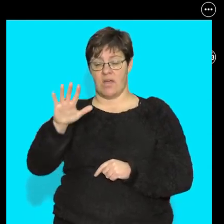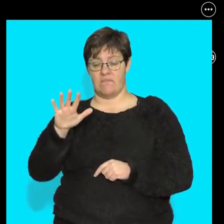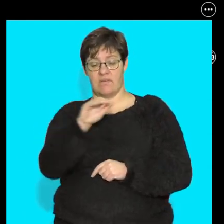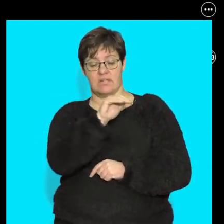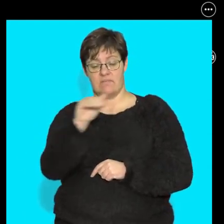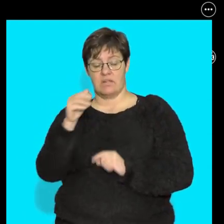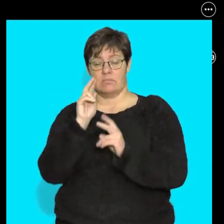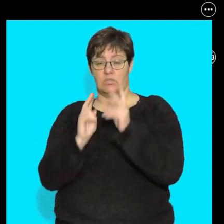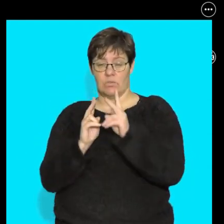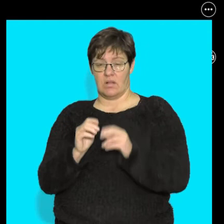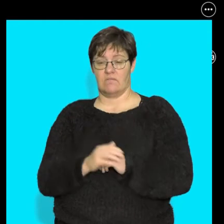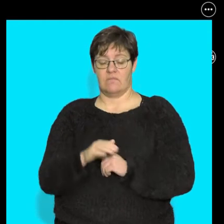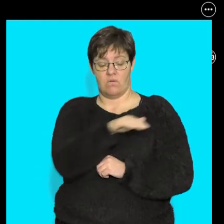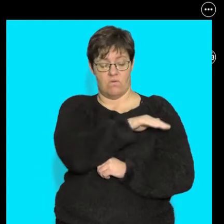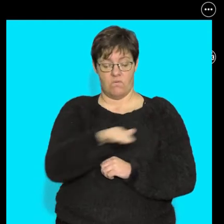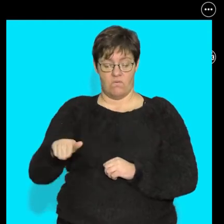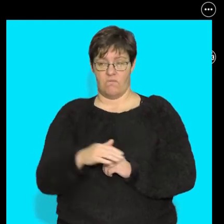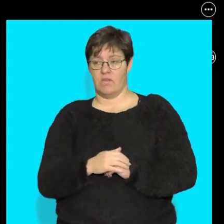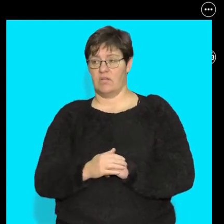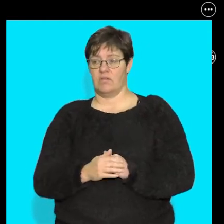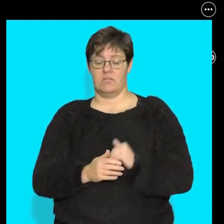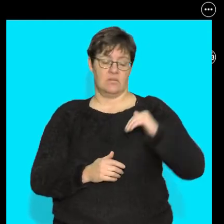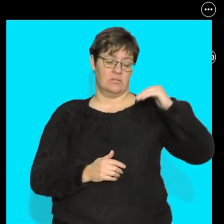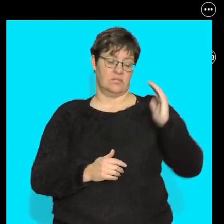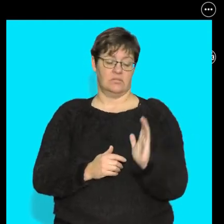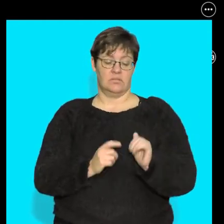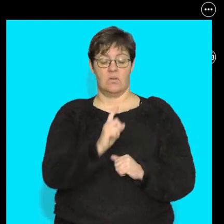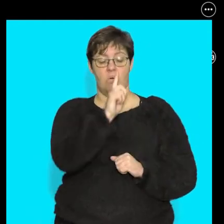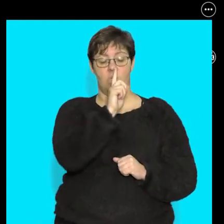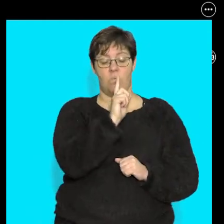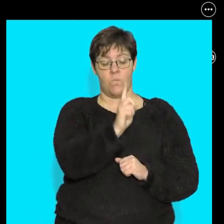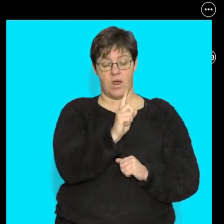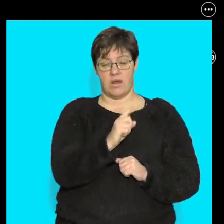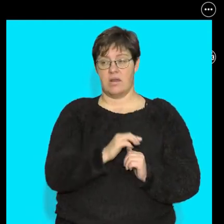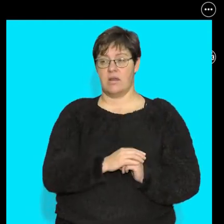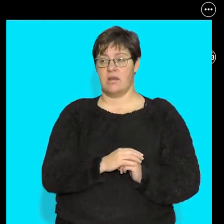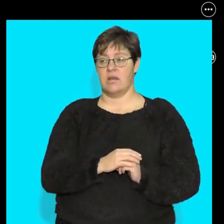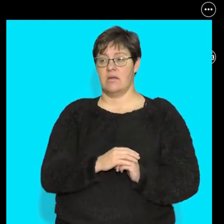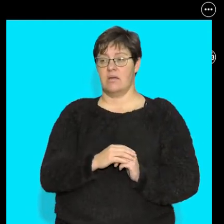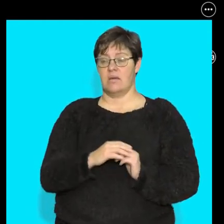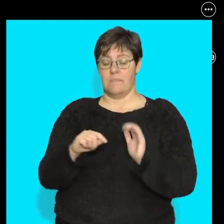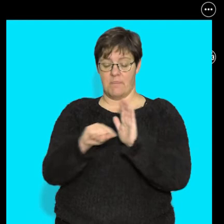0,105 divided by 12. All of this divided by 1